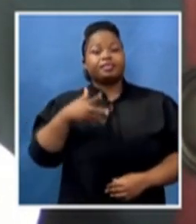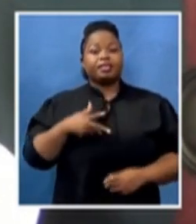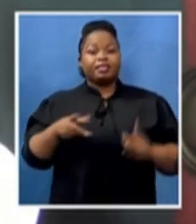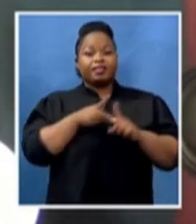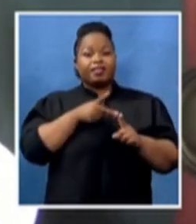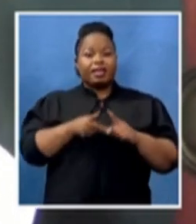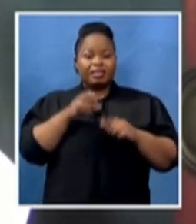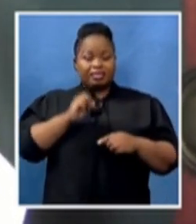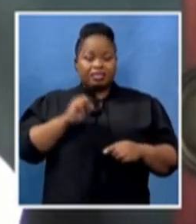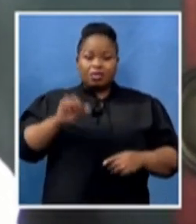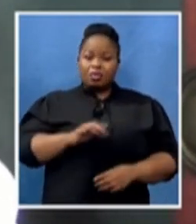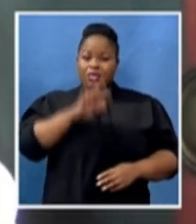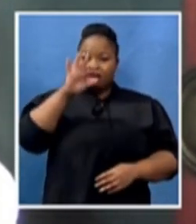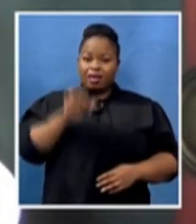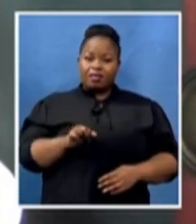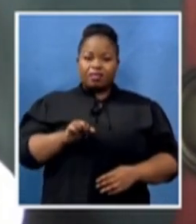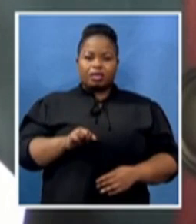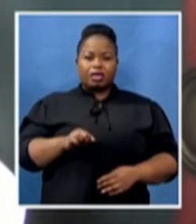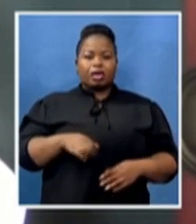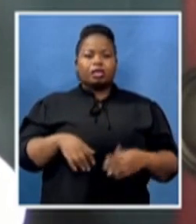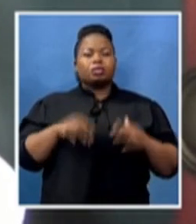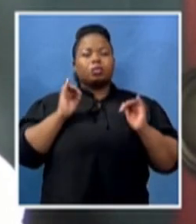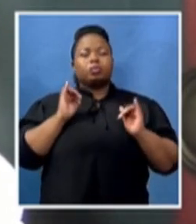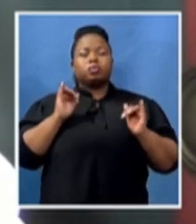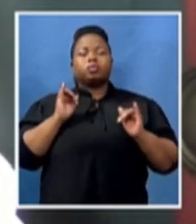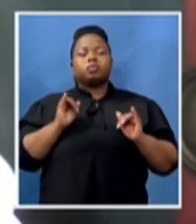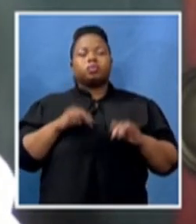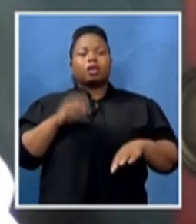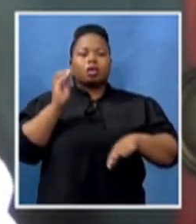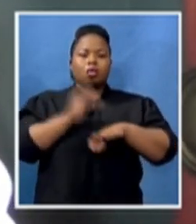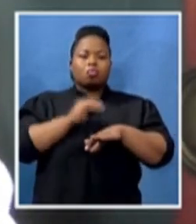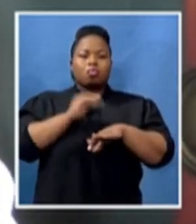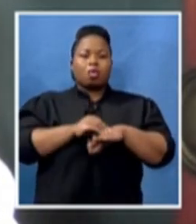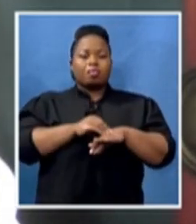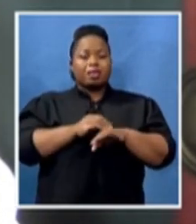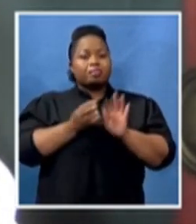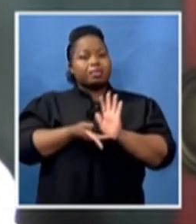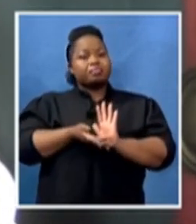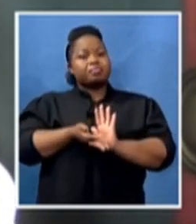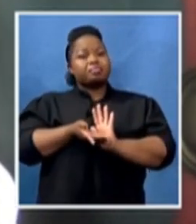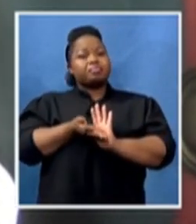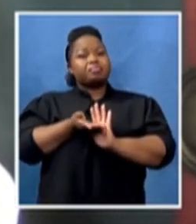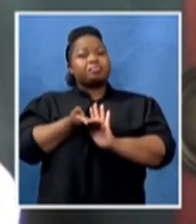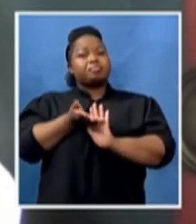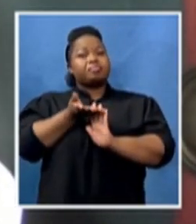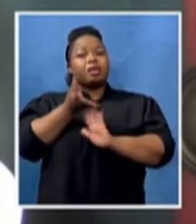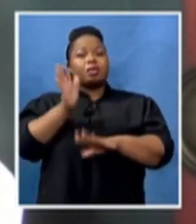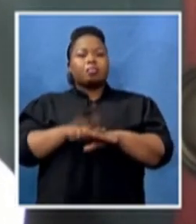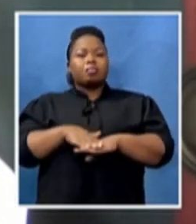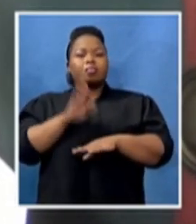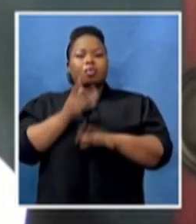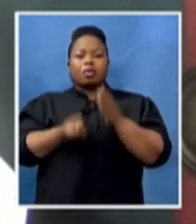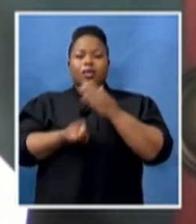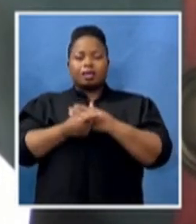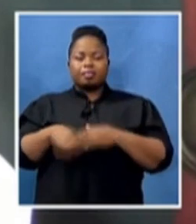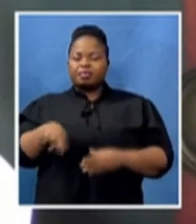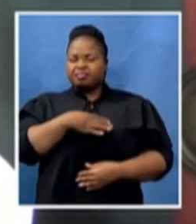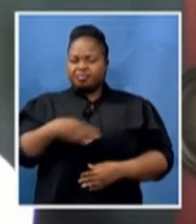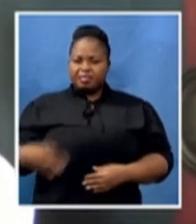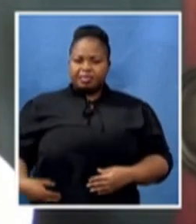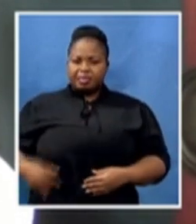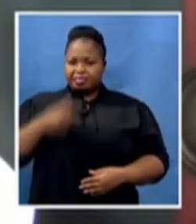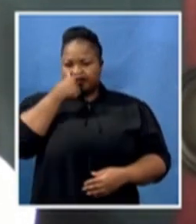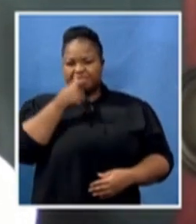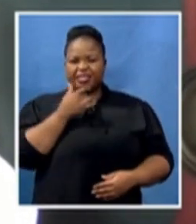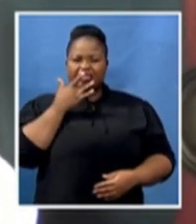problem, and it is on the rise. President Ramaphosa has rightly called it a shame and a stain on our